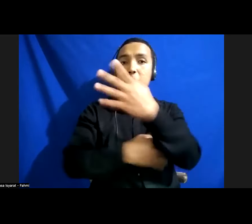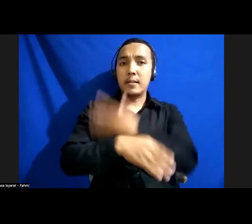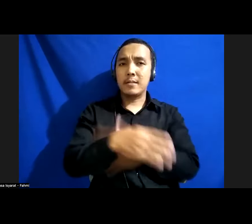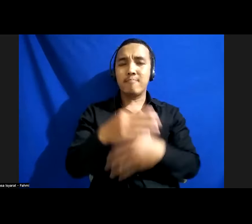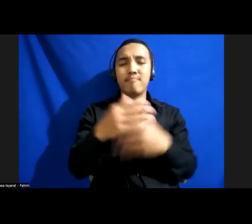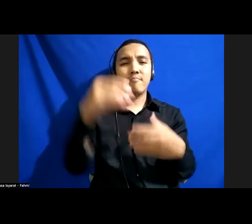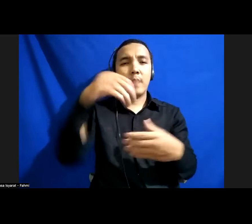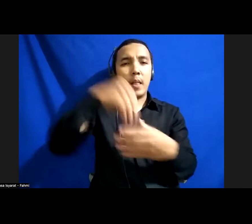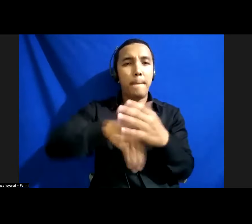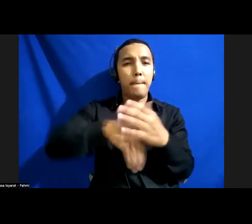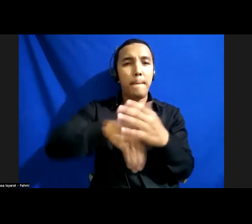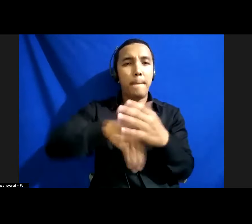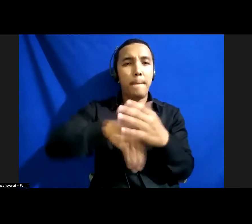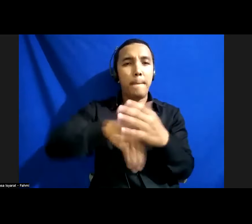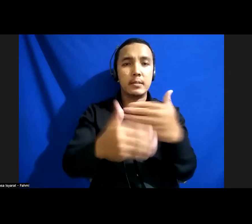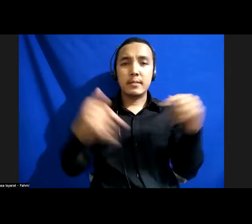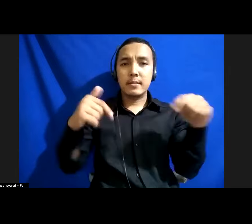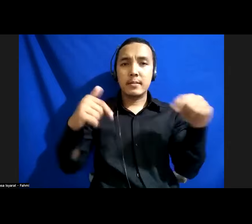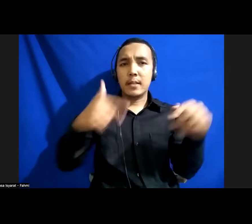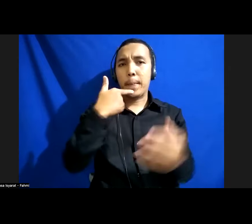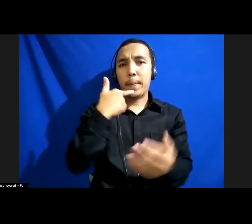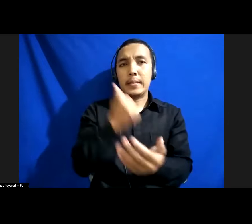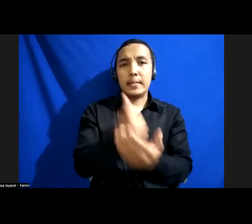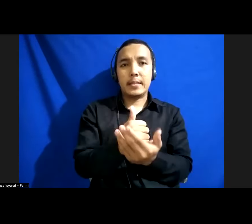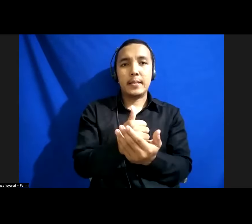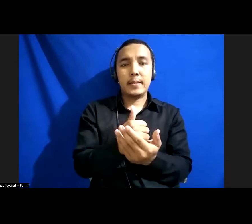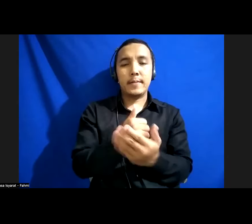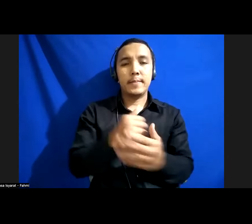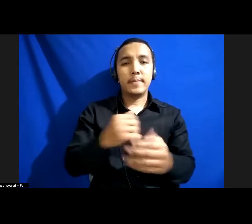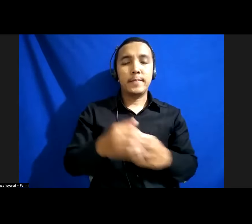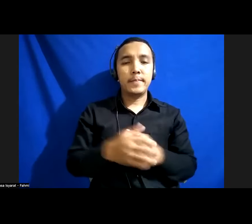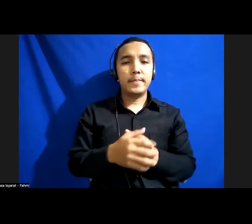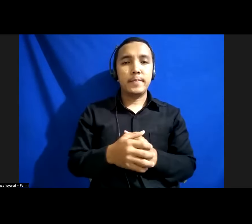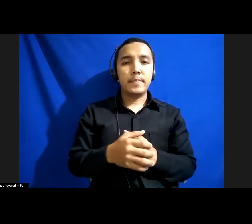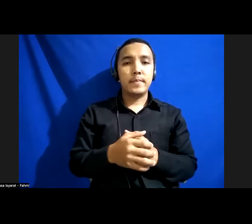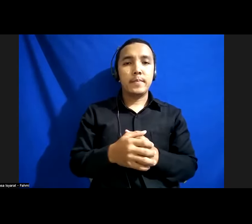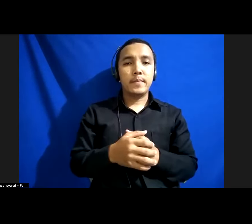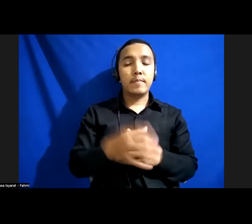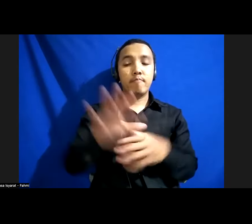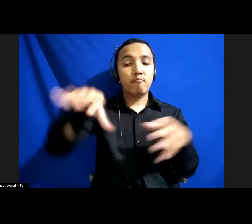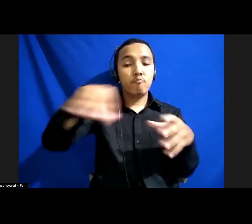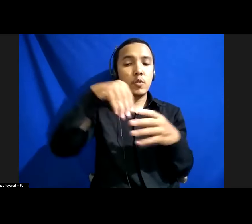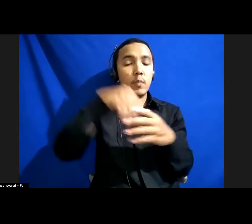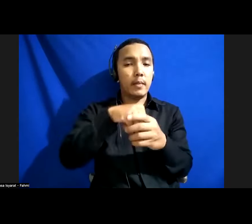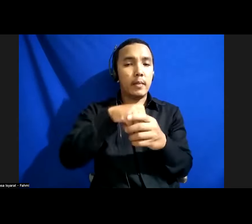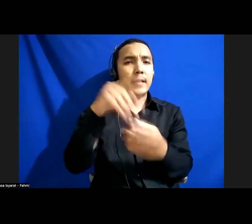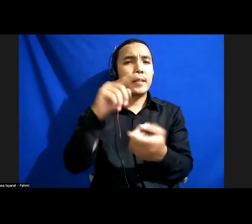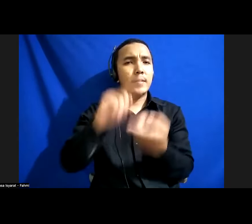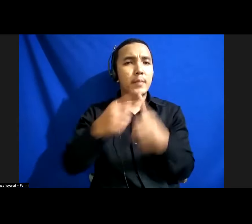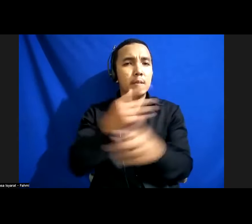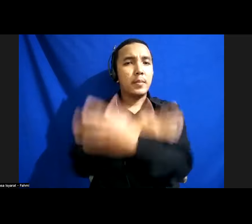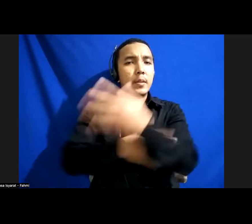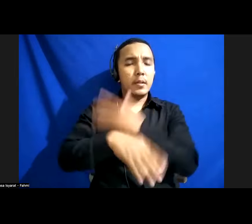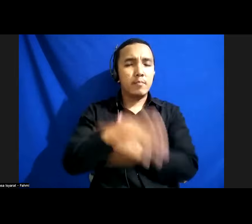Projects will far more likely to be fit for purpose and embraced by those who need